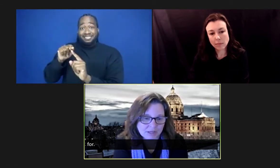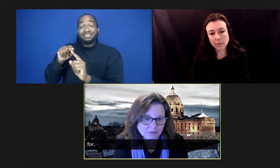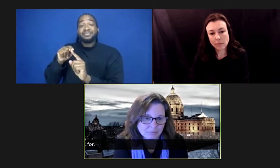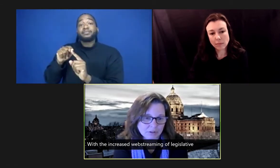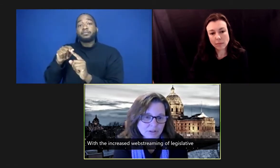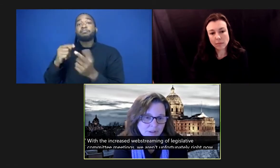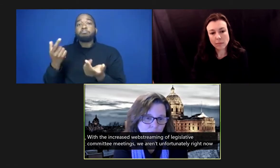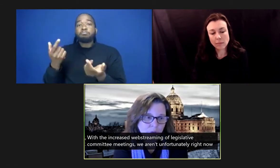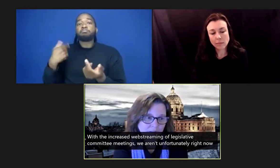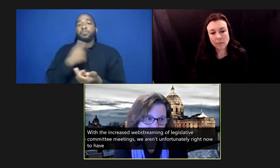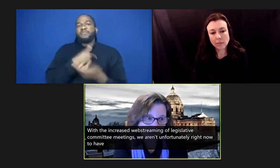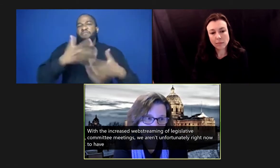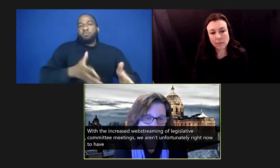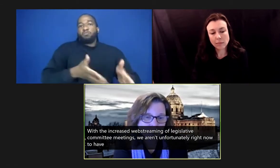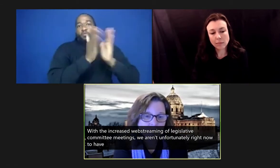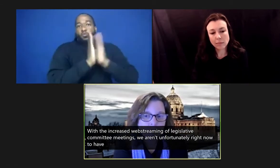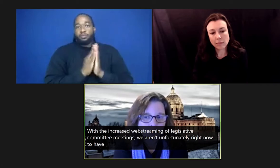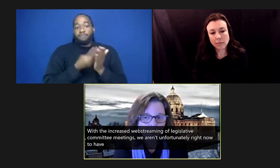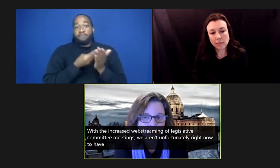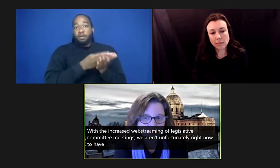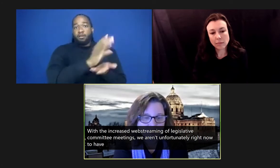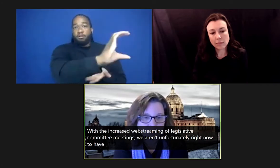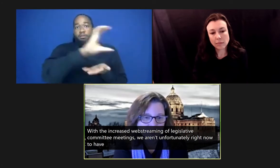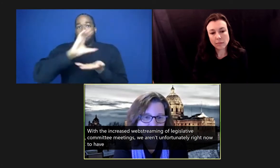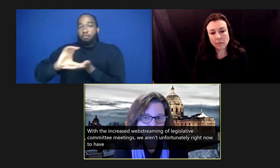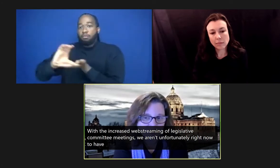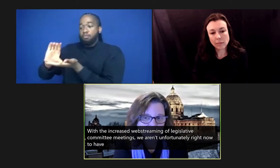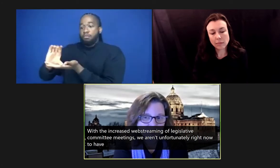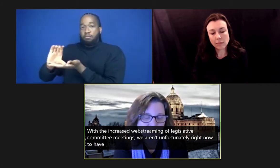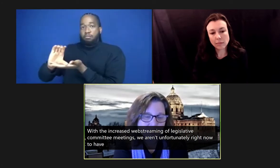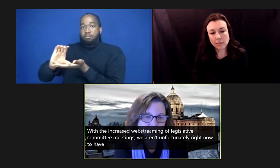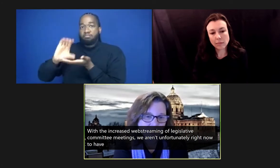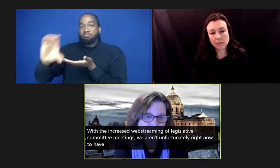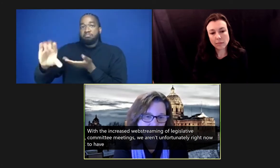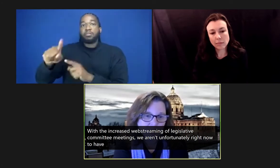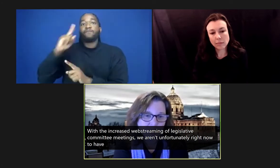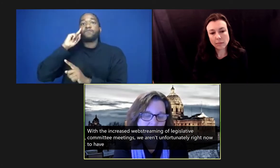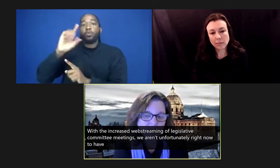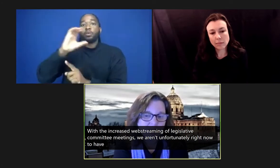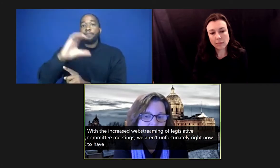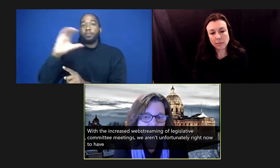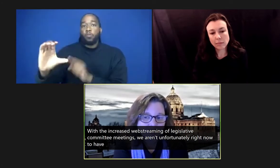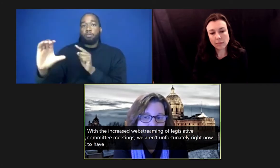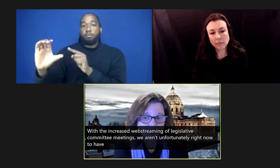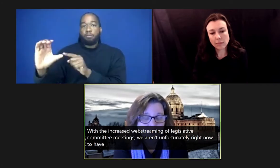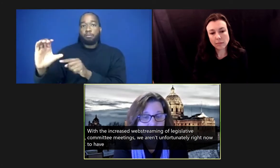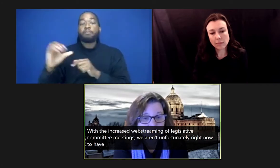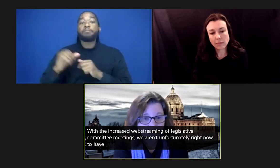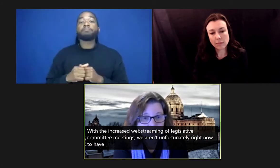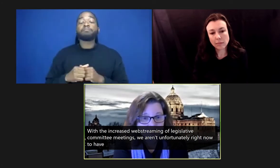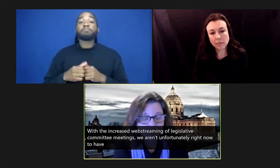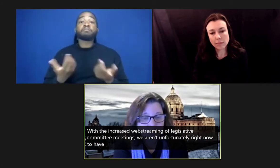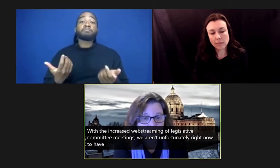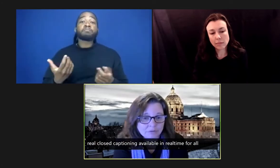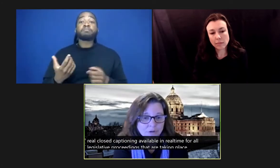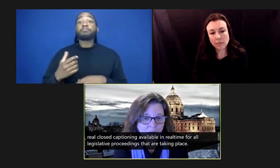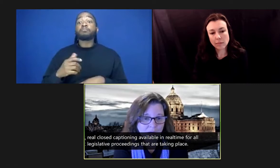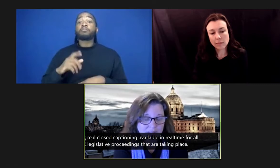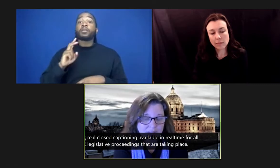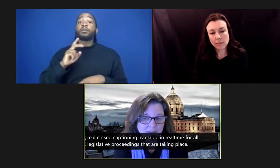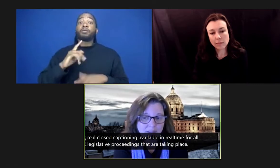captioning available in real time for all legislative proceedings that are taking place. And so we have some funding that